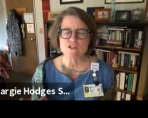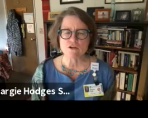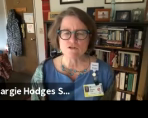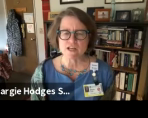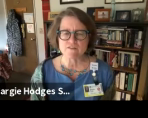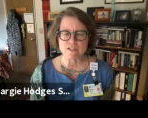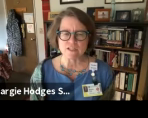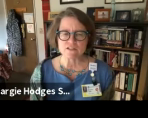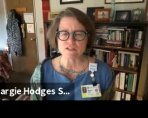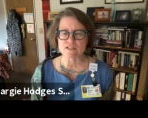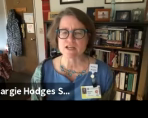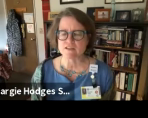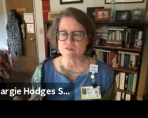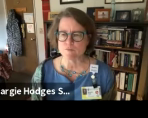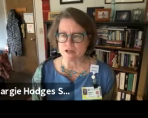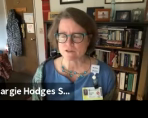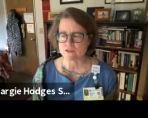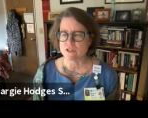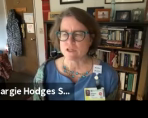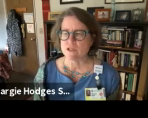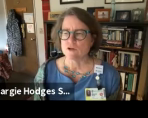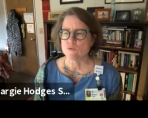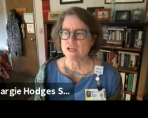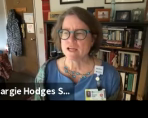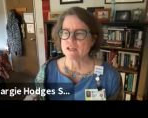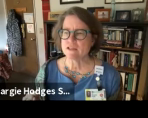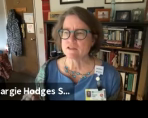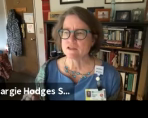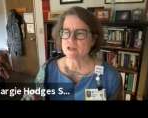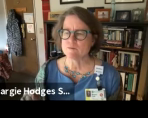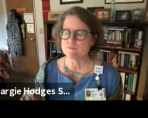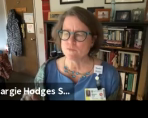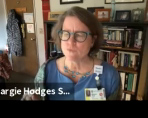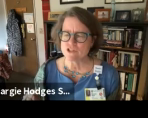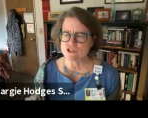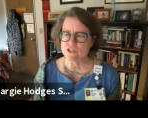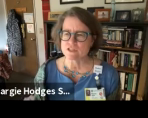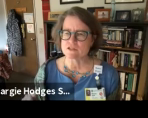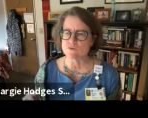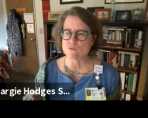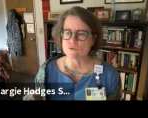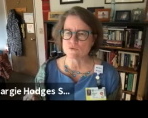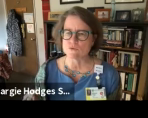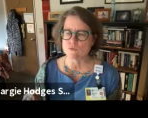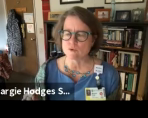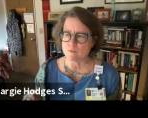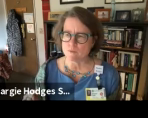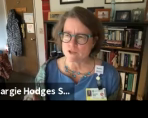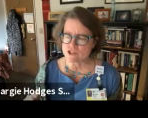was nosediving into the side of the mountain. We had we just